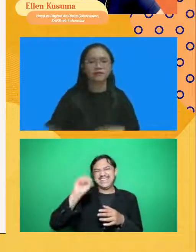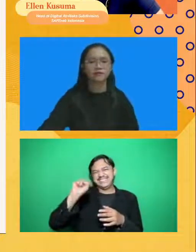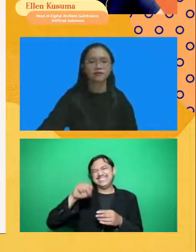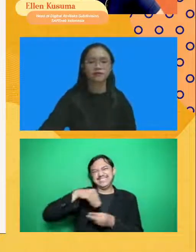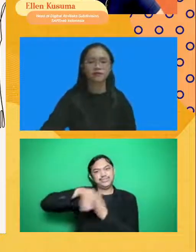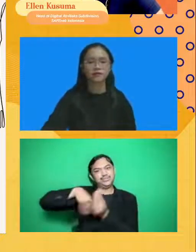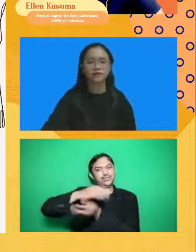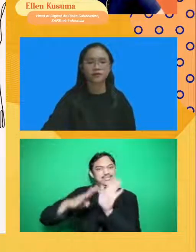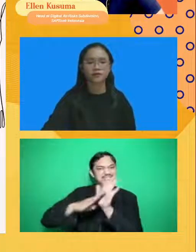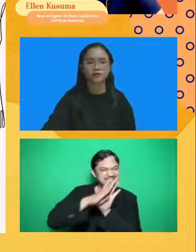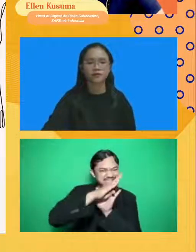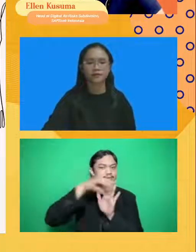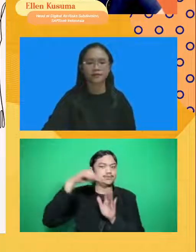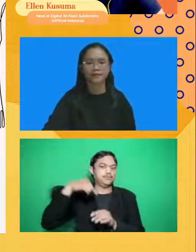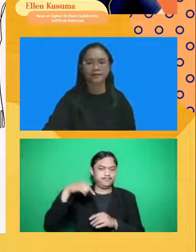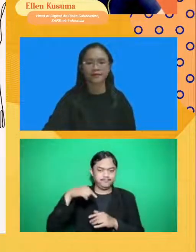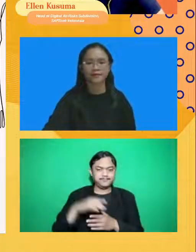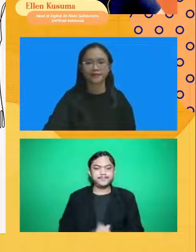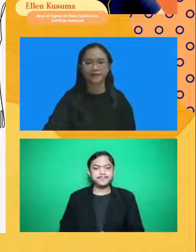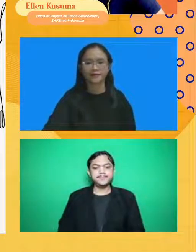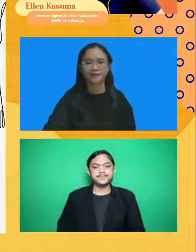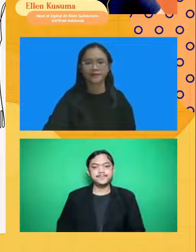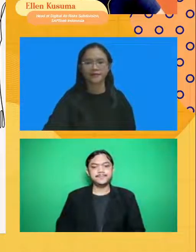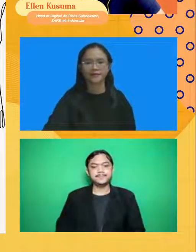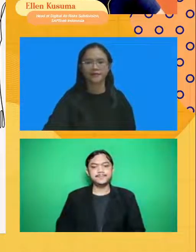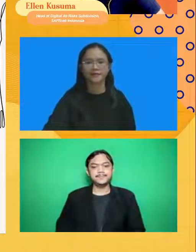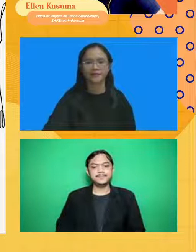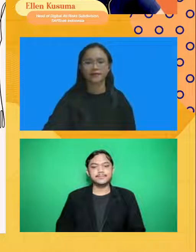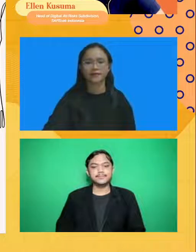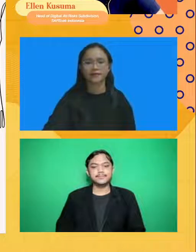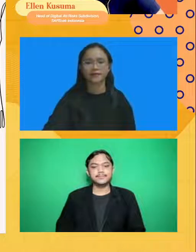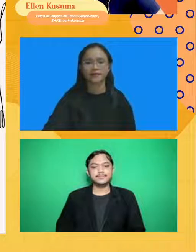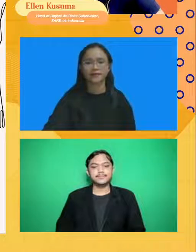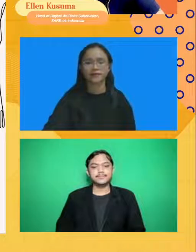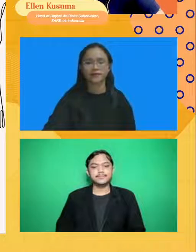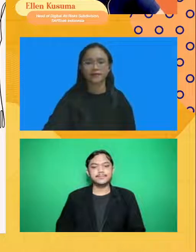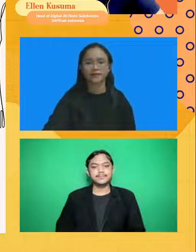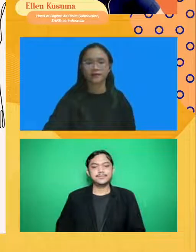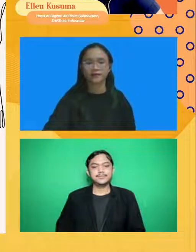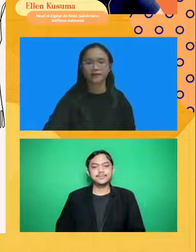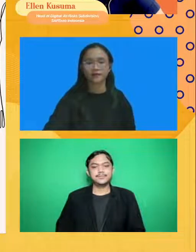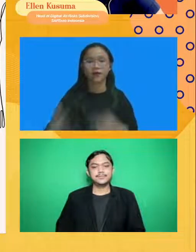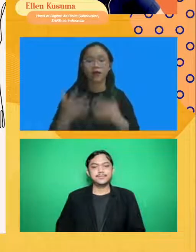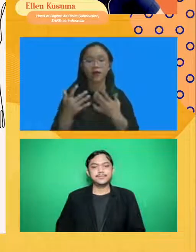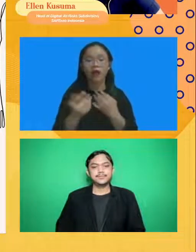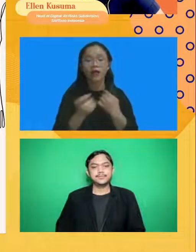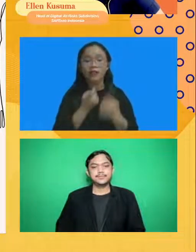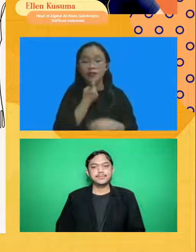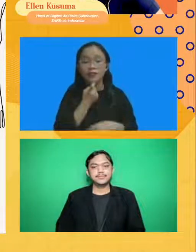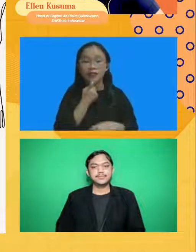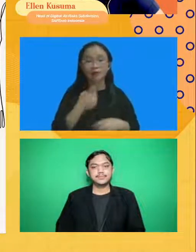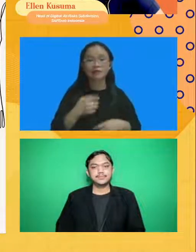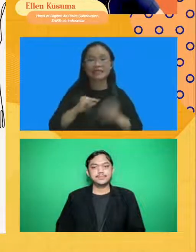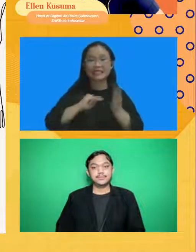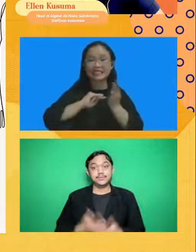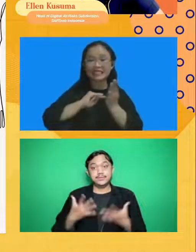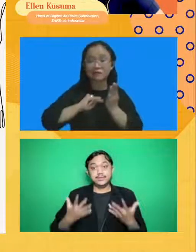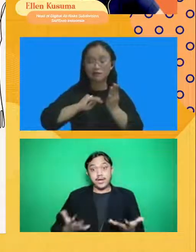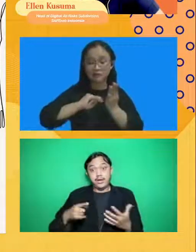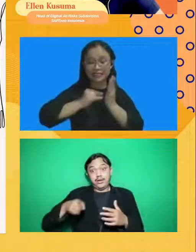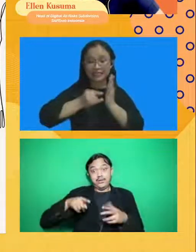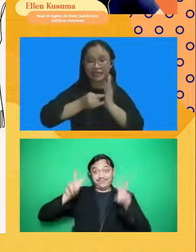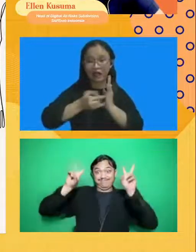information. So when we are talking about digital body, let me pose you a